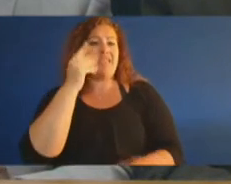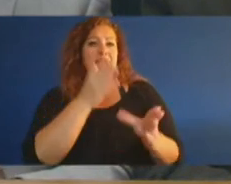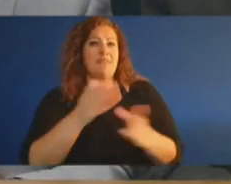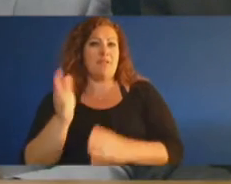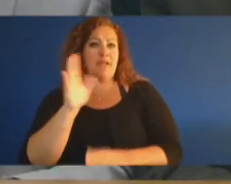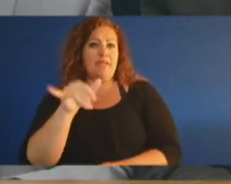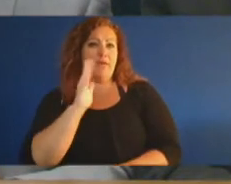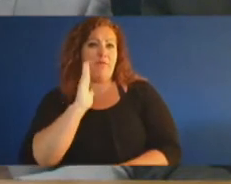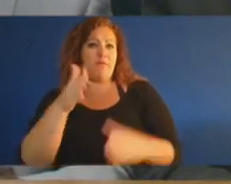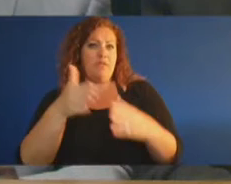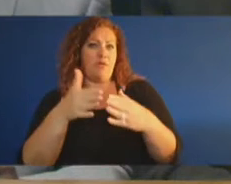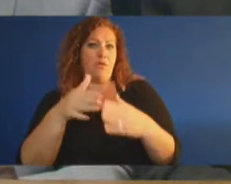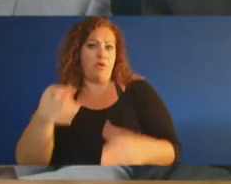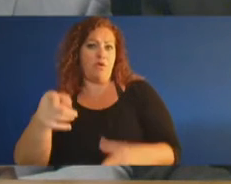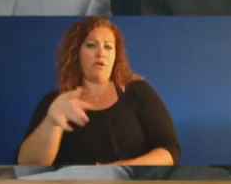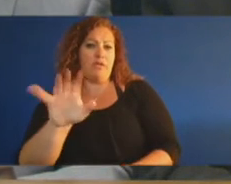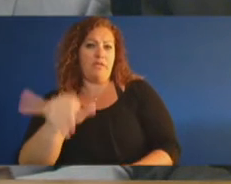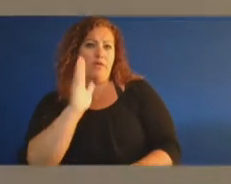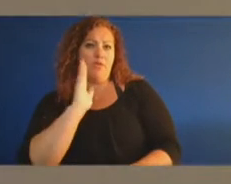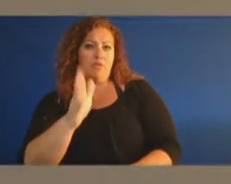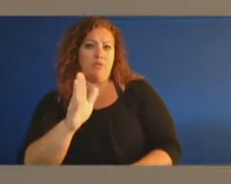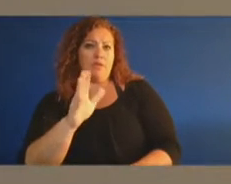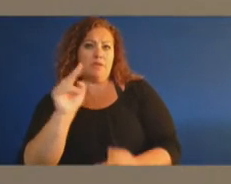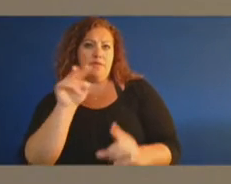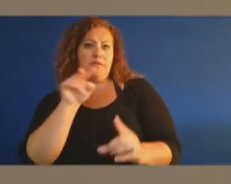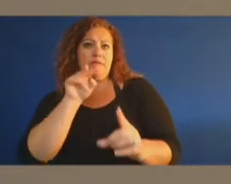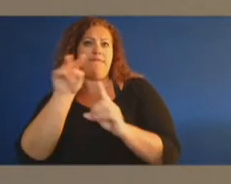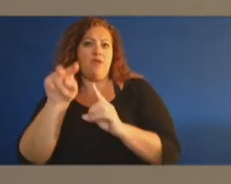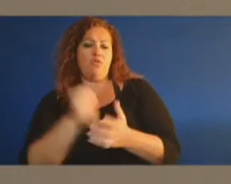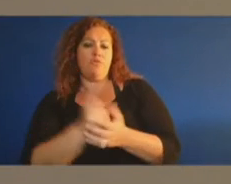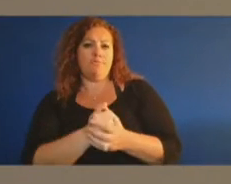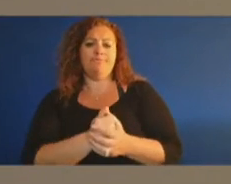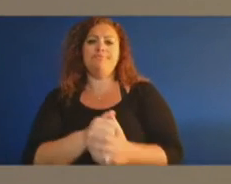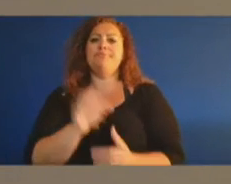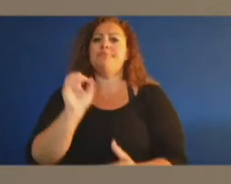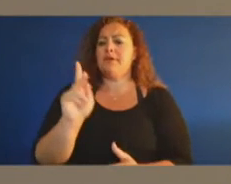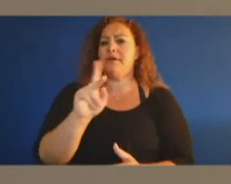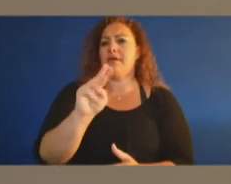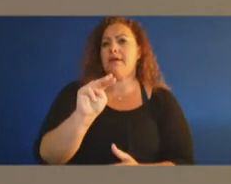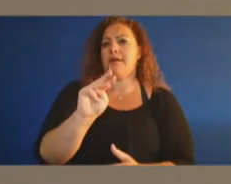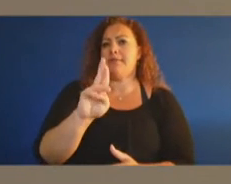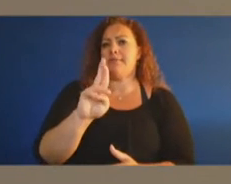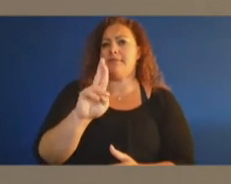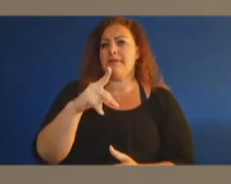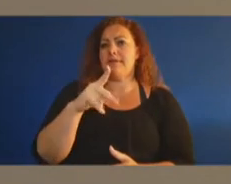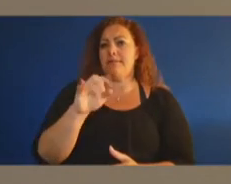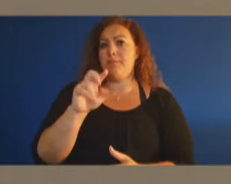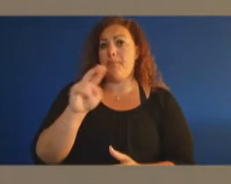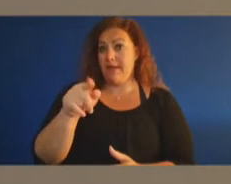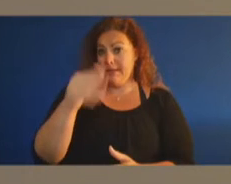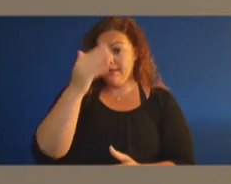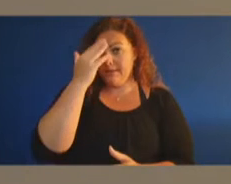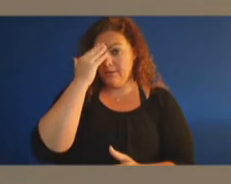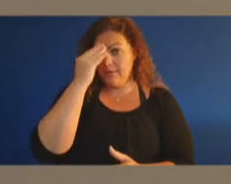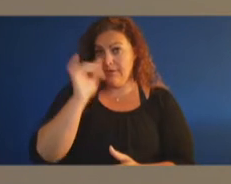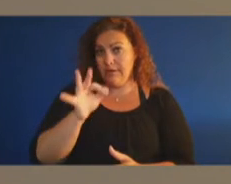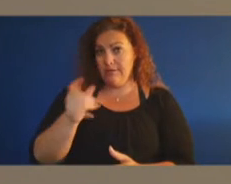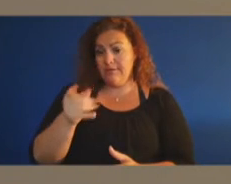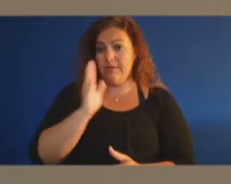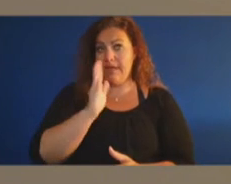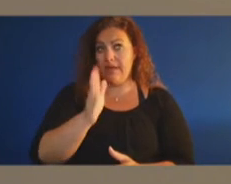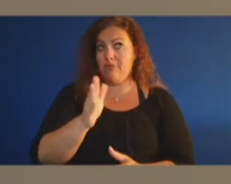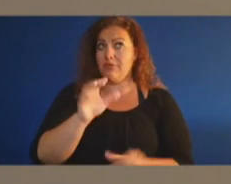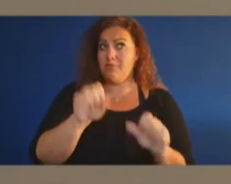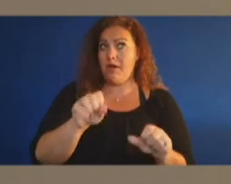be on the corner it'd be kind of the The View okay um Mr petton do do you know if um it would be a viable option to put